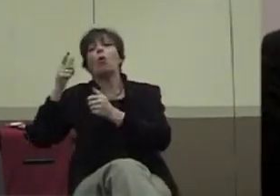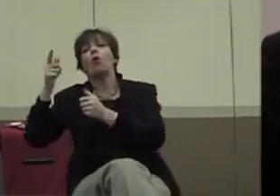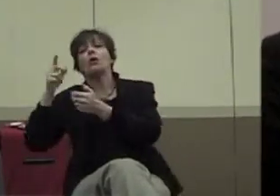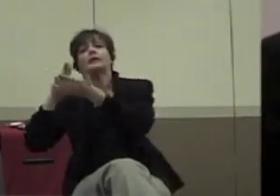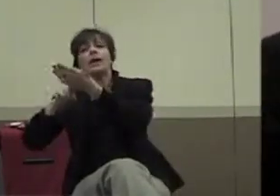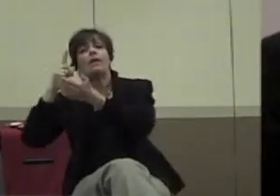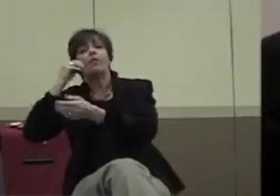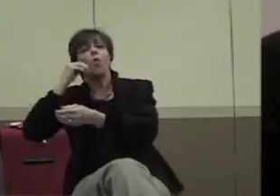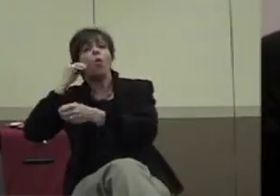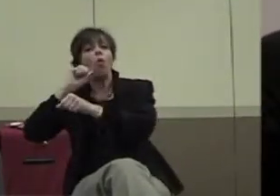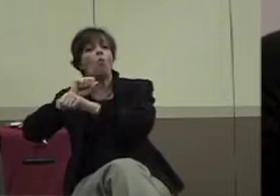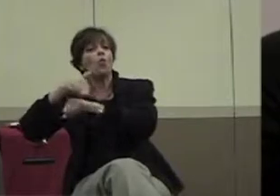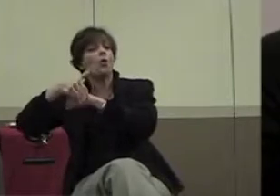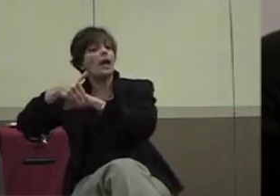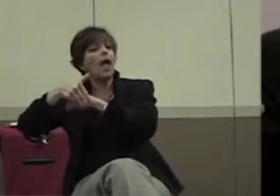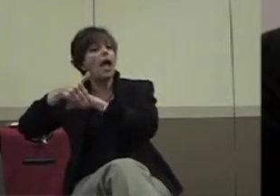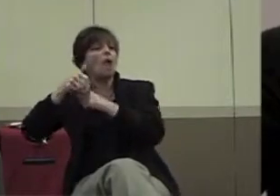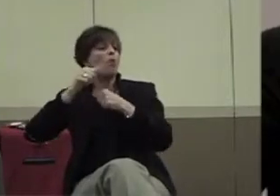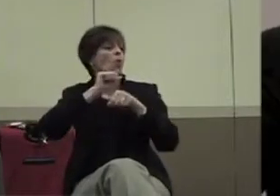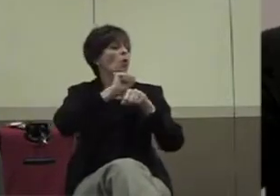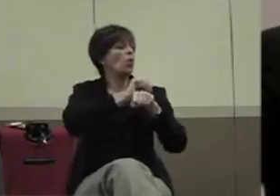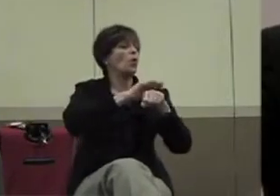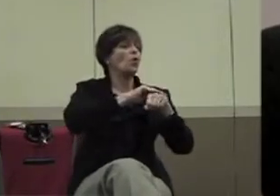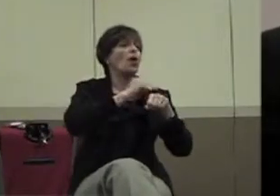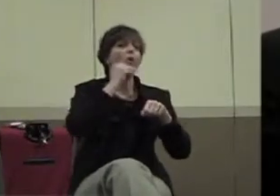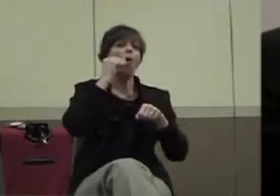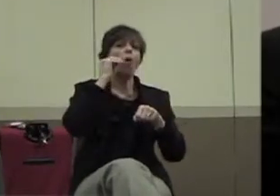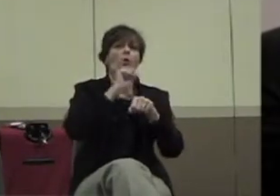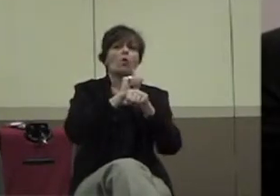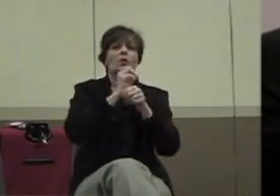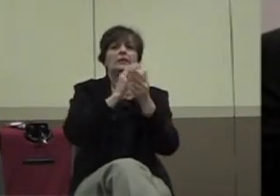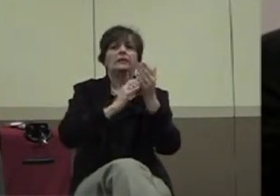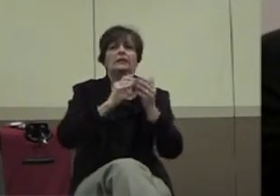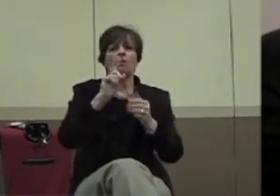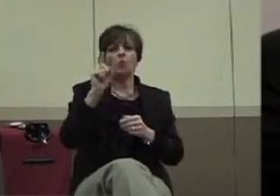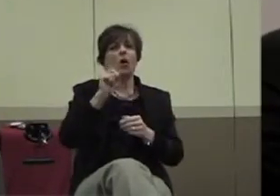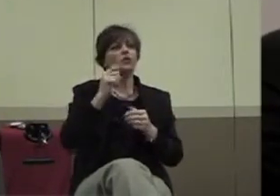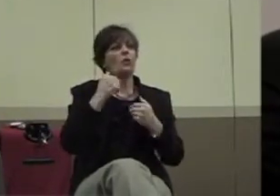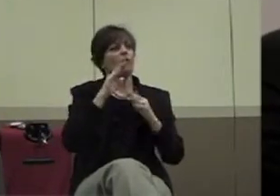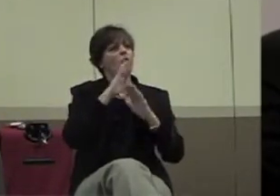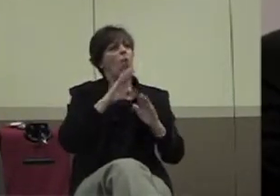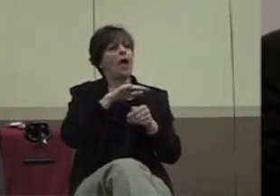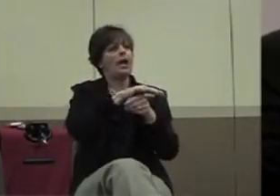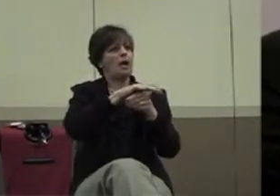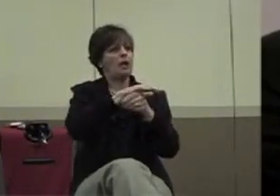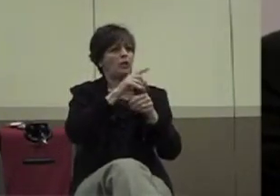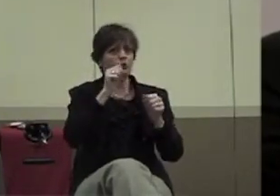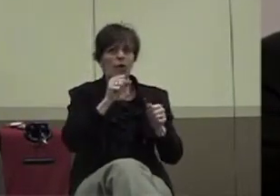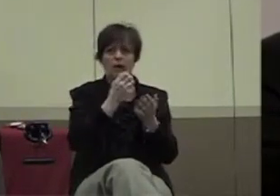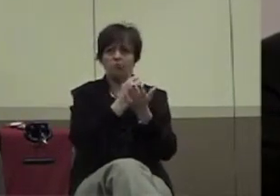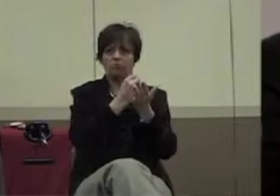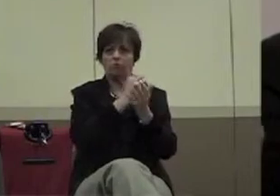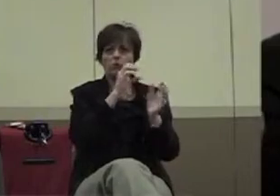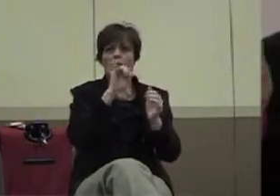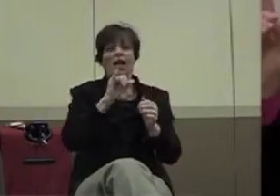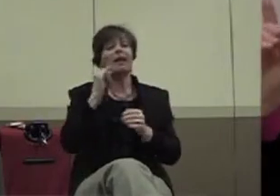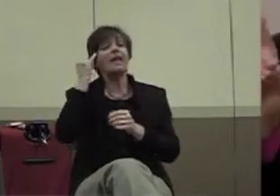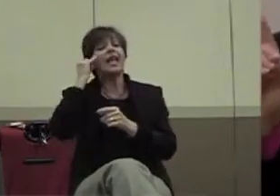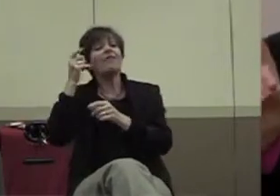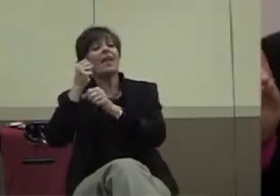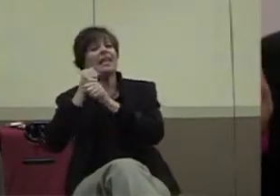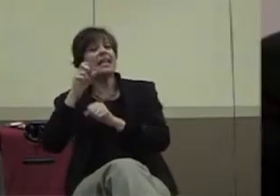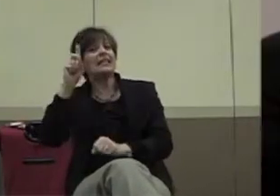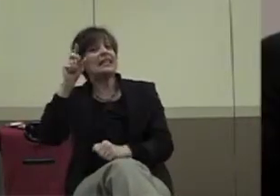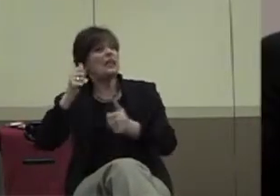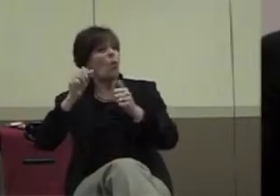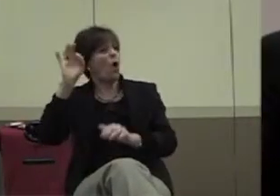just time to work on their homework someplace. So they've got some quiet areas where you can do that. If the kids are making a D or an F, they